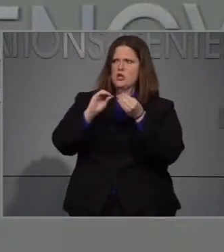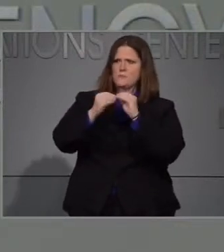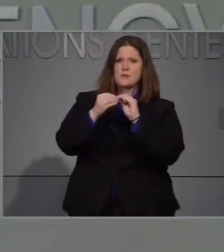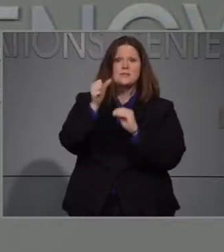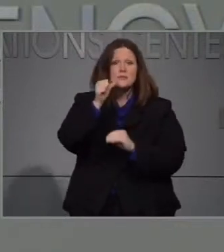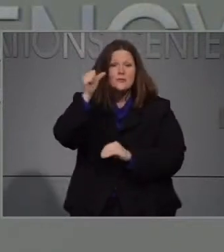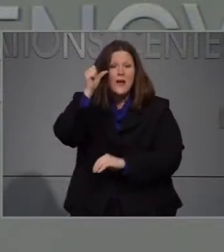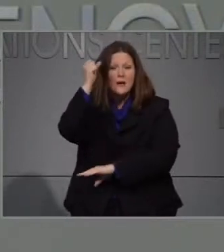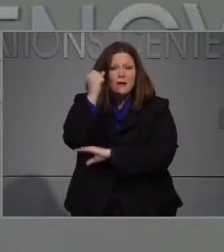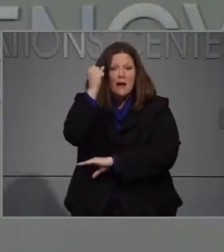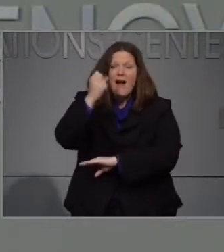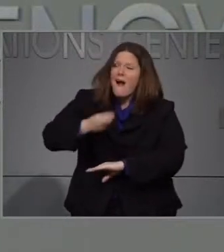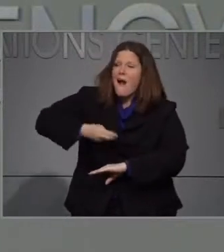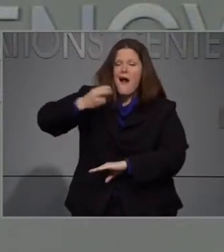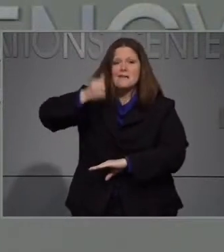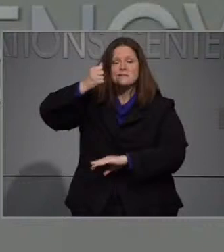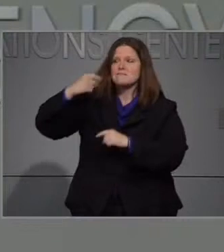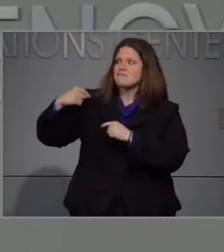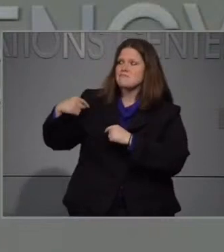highest day of new cases.